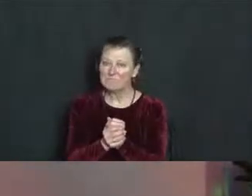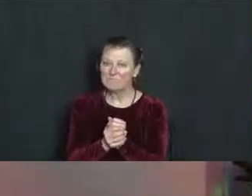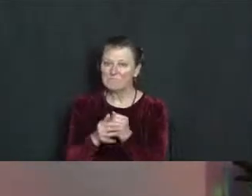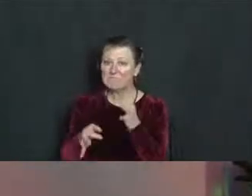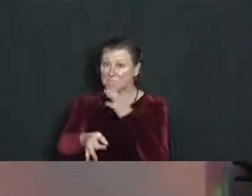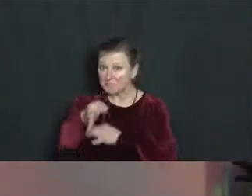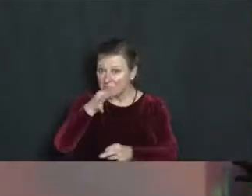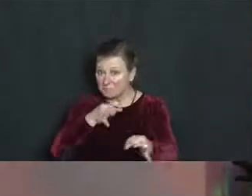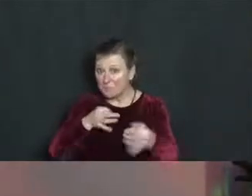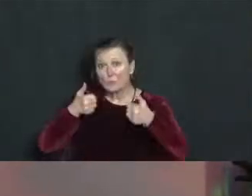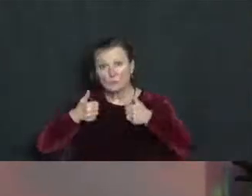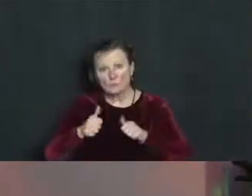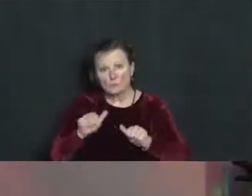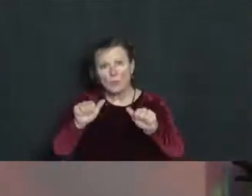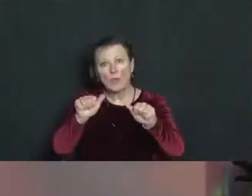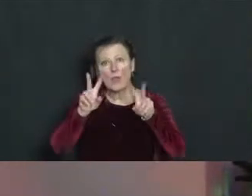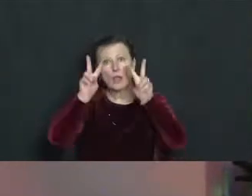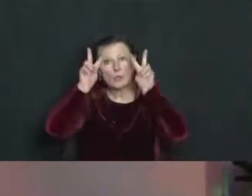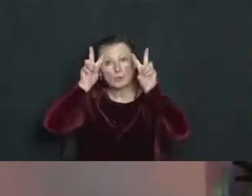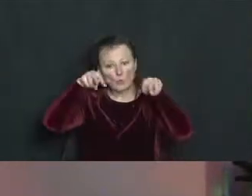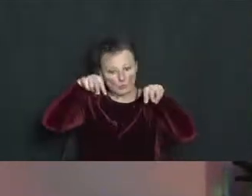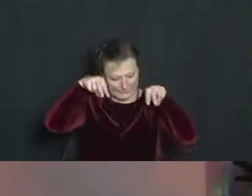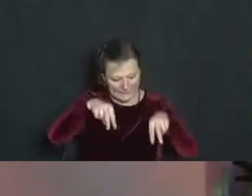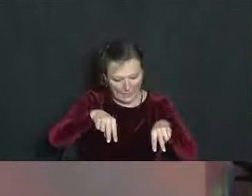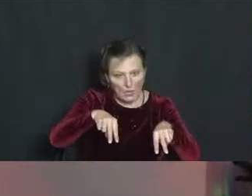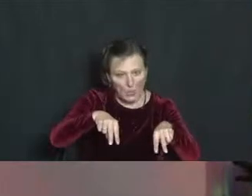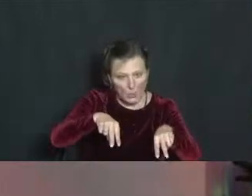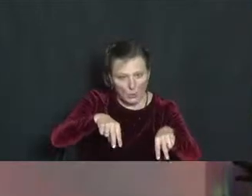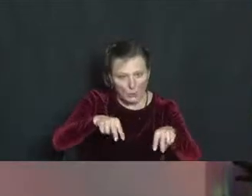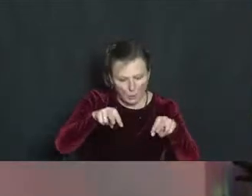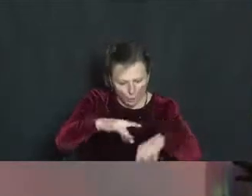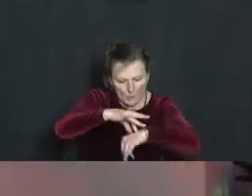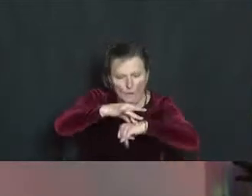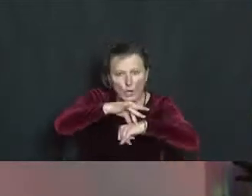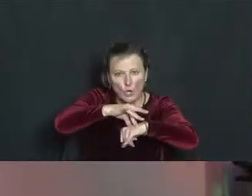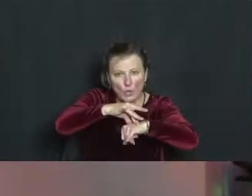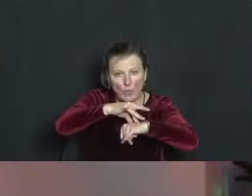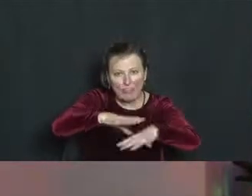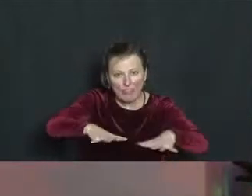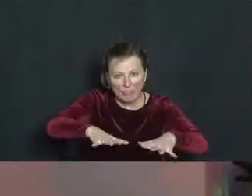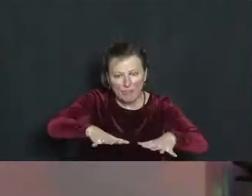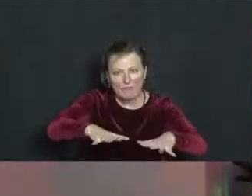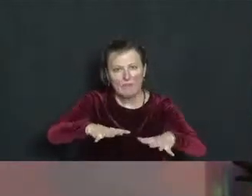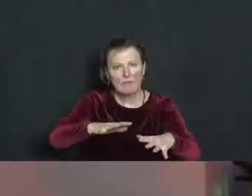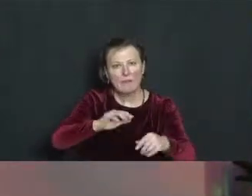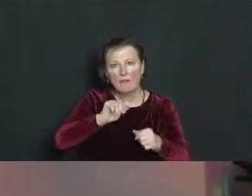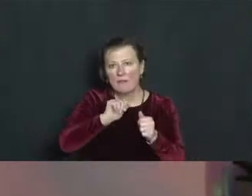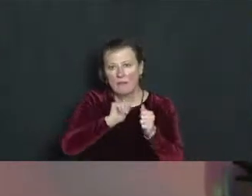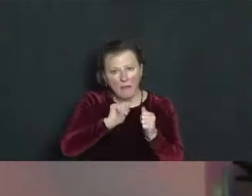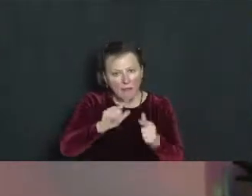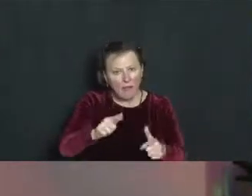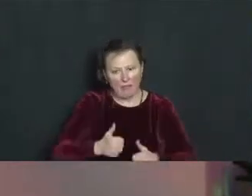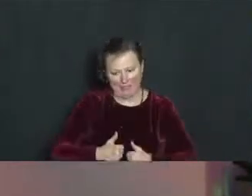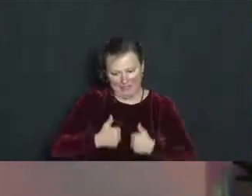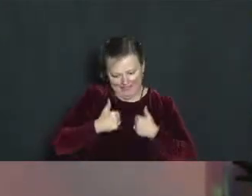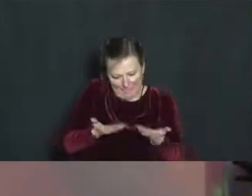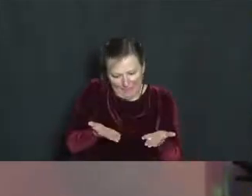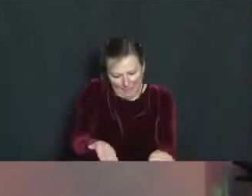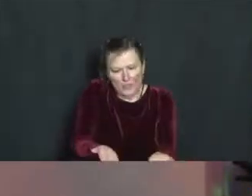Rather, try looking down. Look at this earth and all that dwell